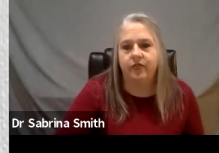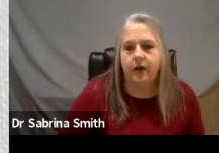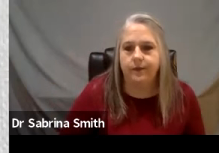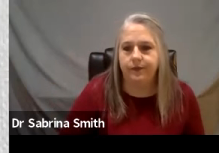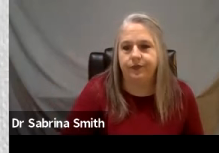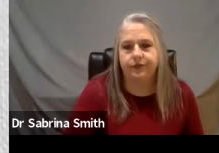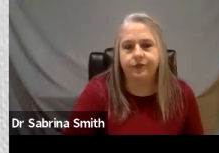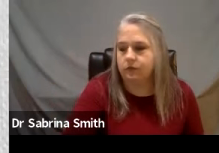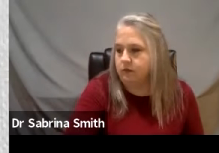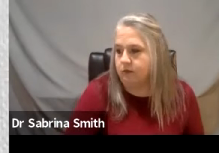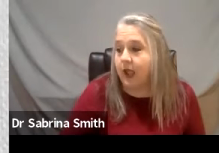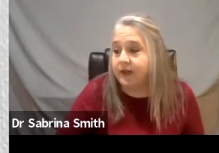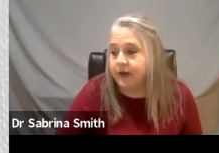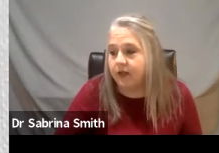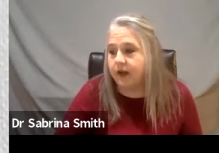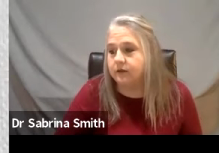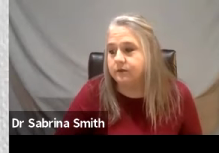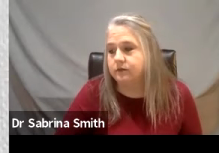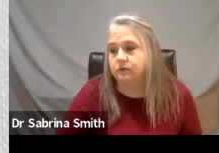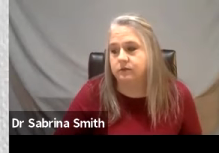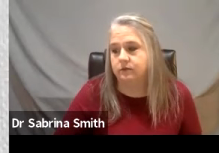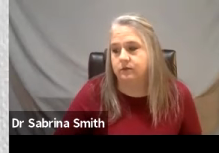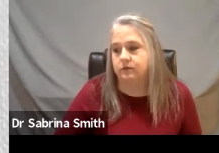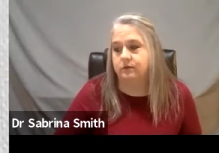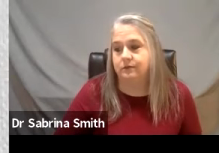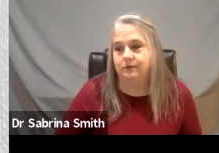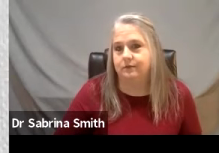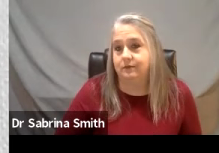out there. How are we doing out there?